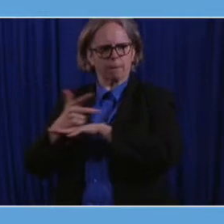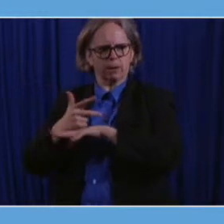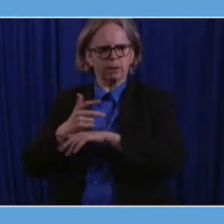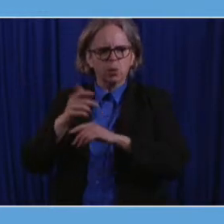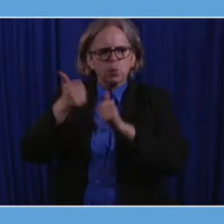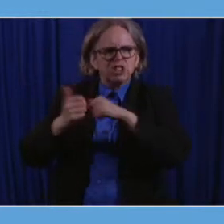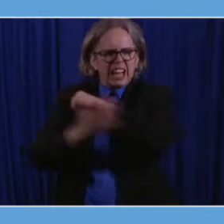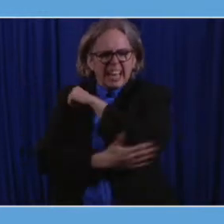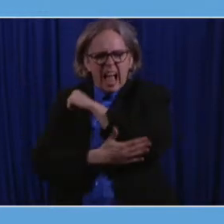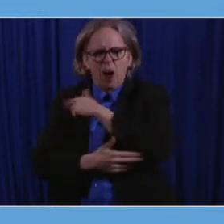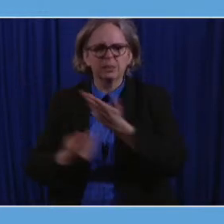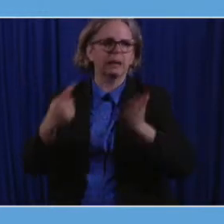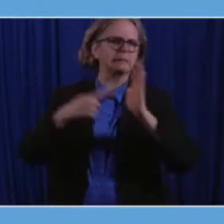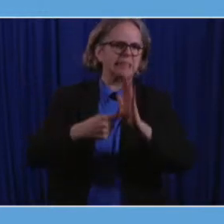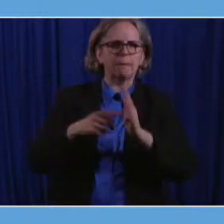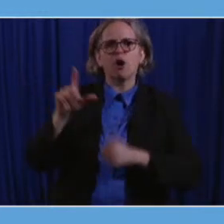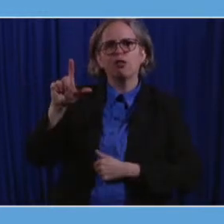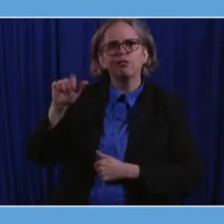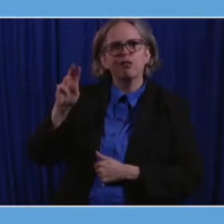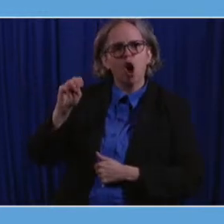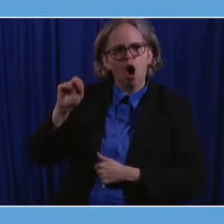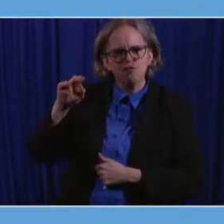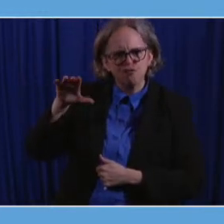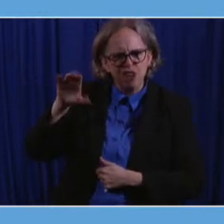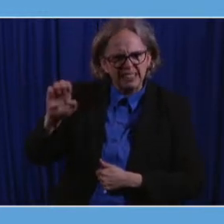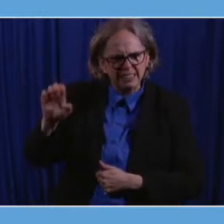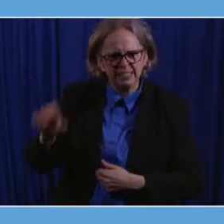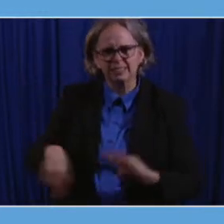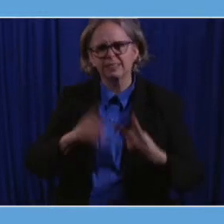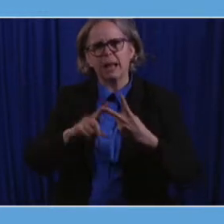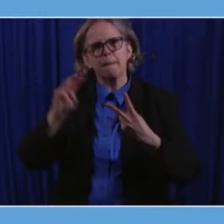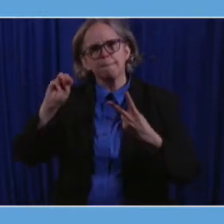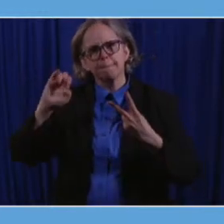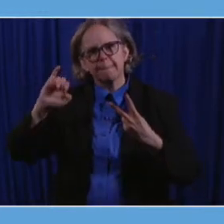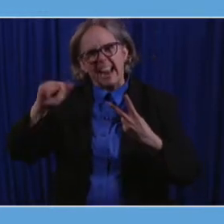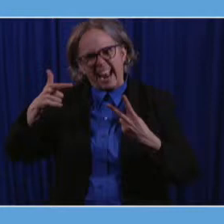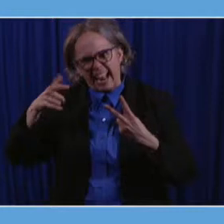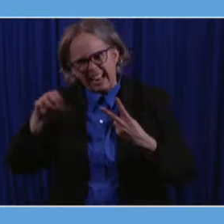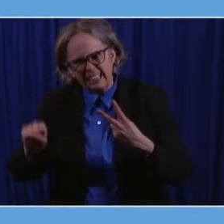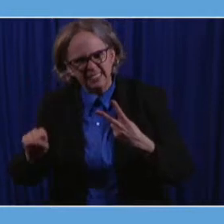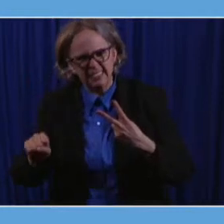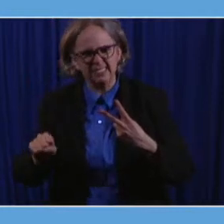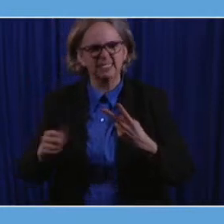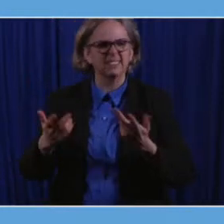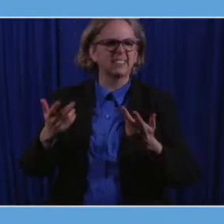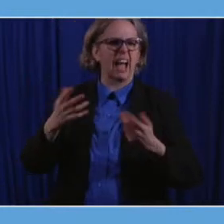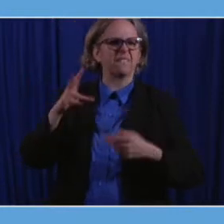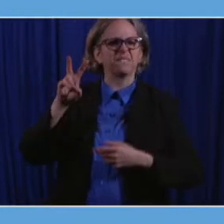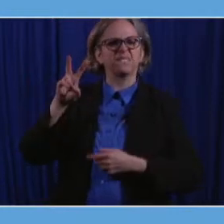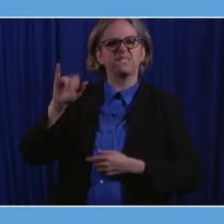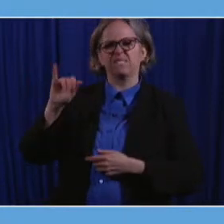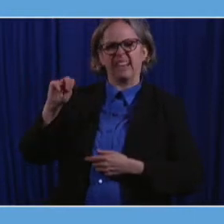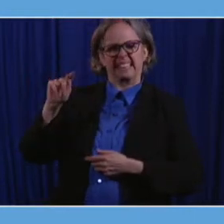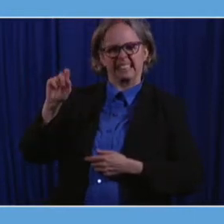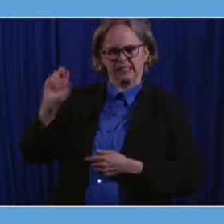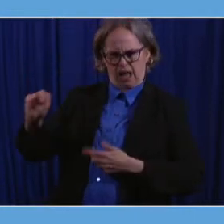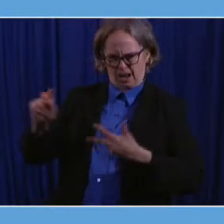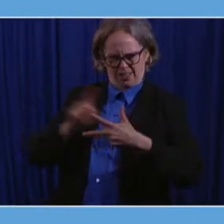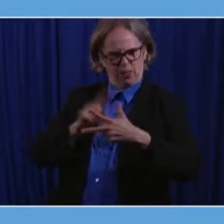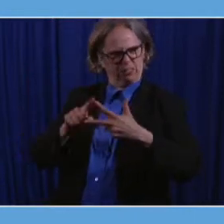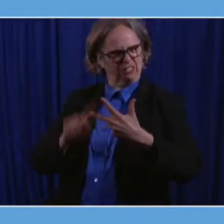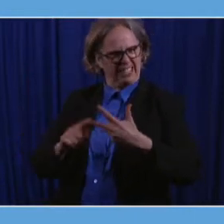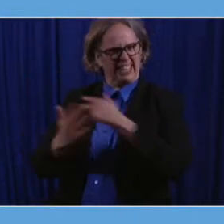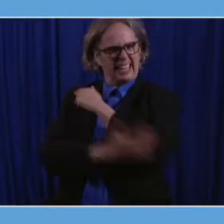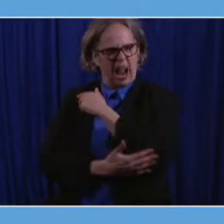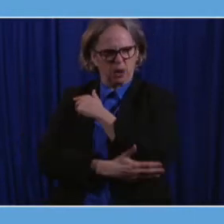counties on Tuesdays. Every other Wednesday it will be in Vinton County. On alternating Thursday it will be in Washington County.